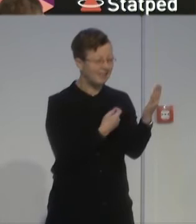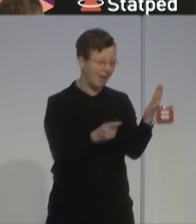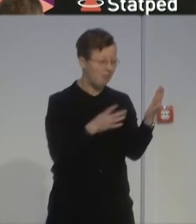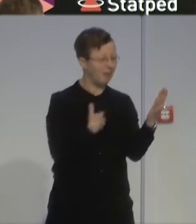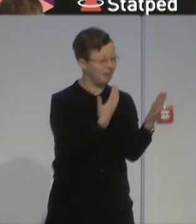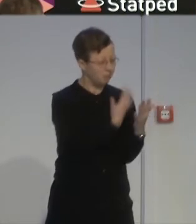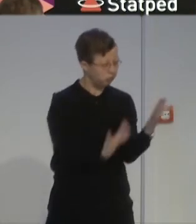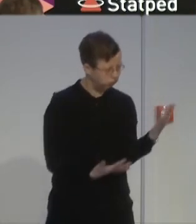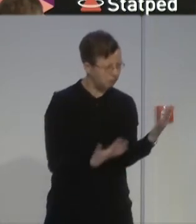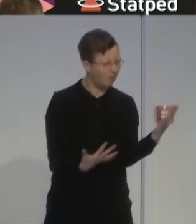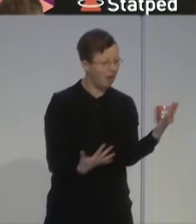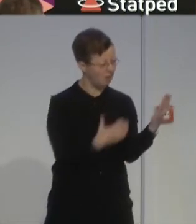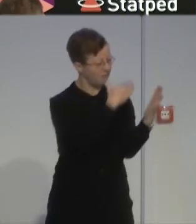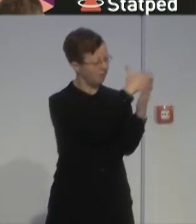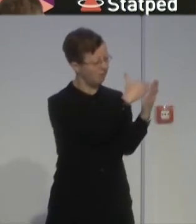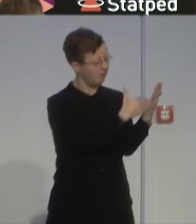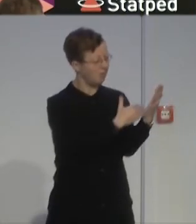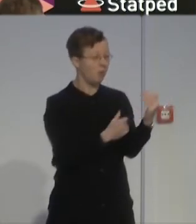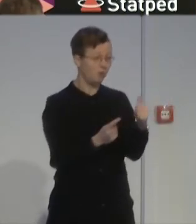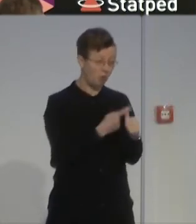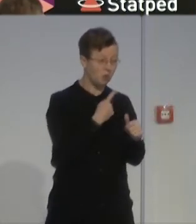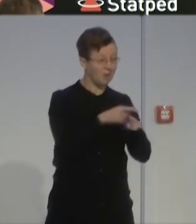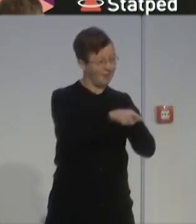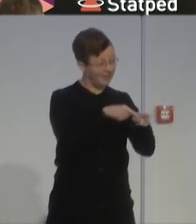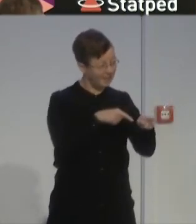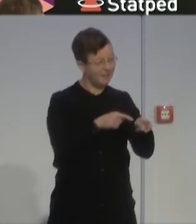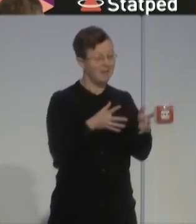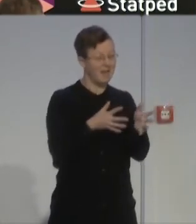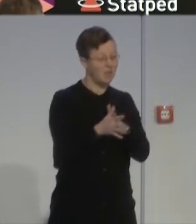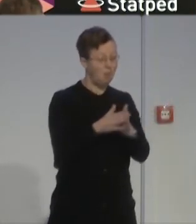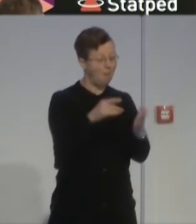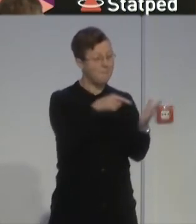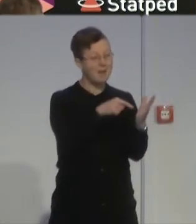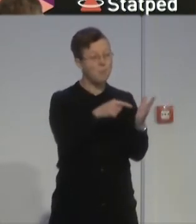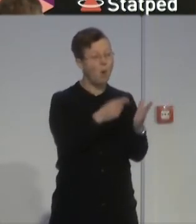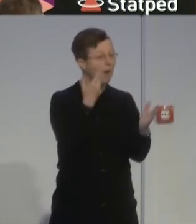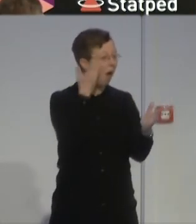is that I will make an introduction by pointing to an old story,